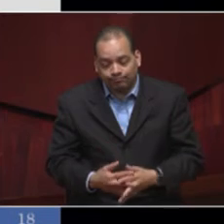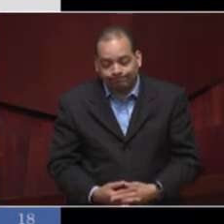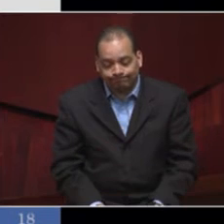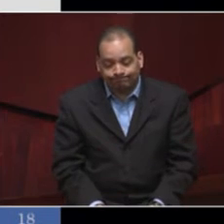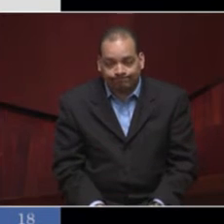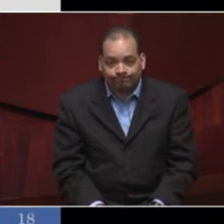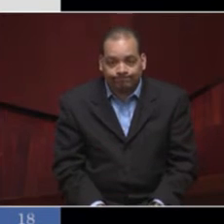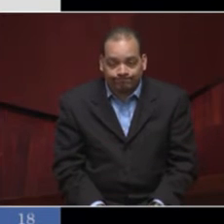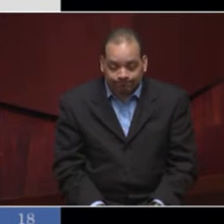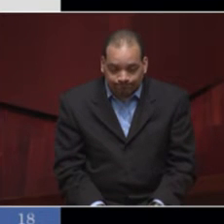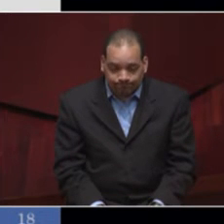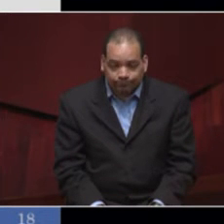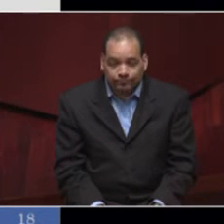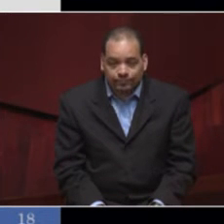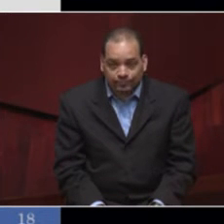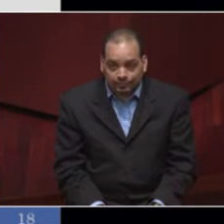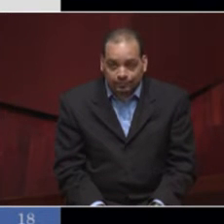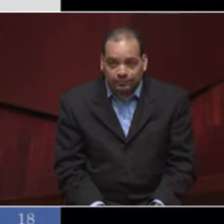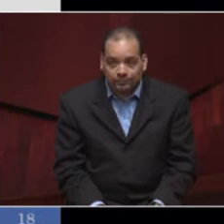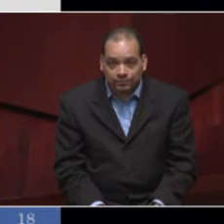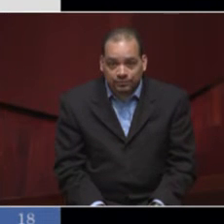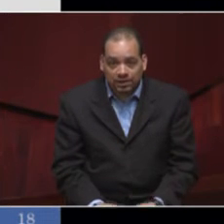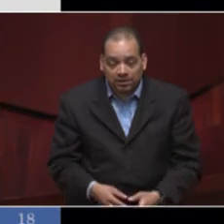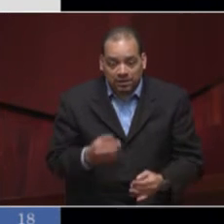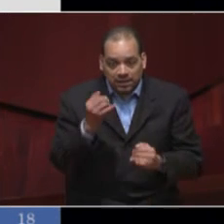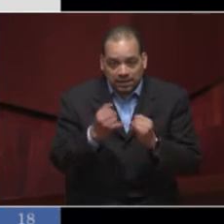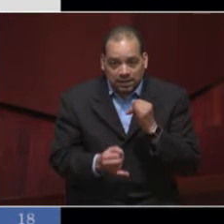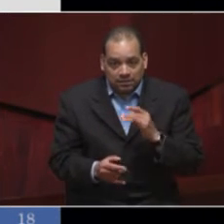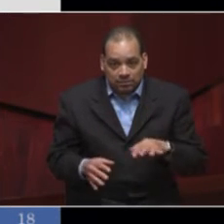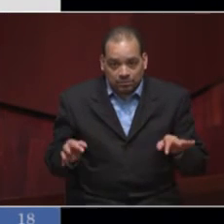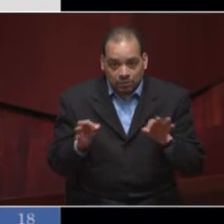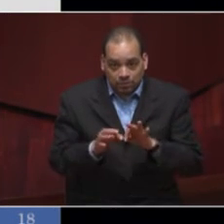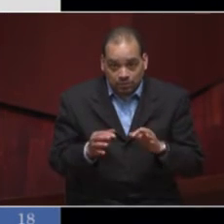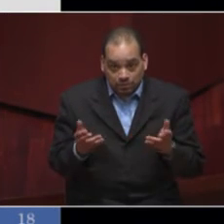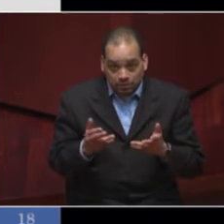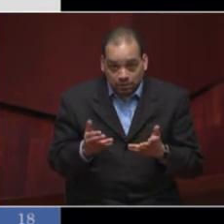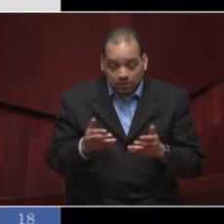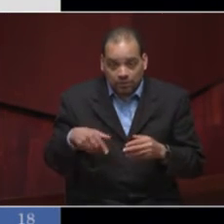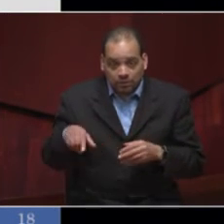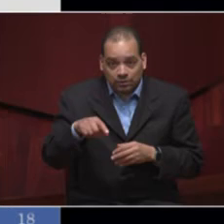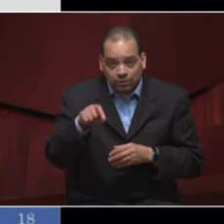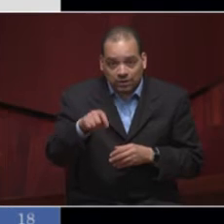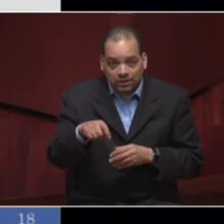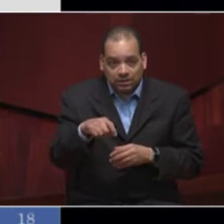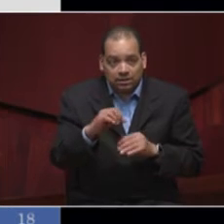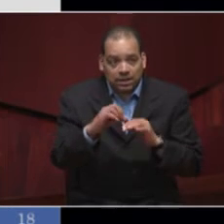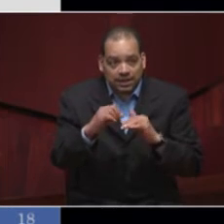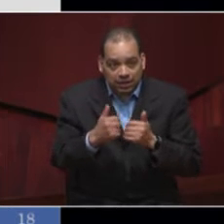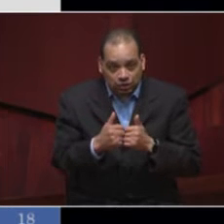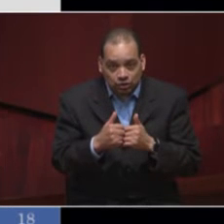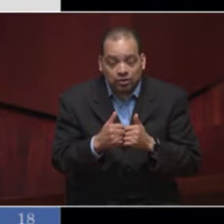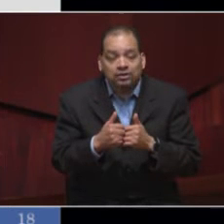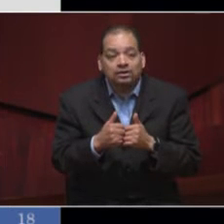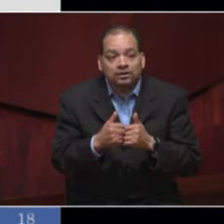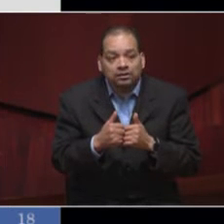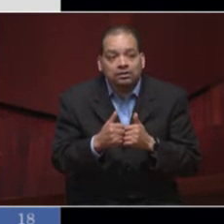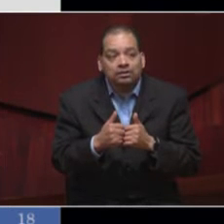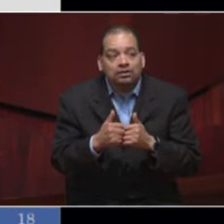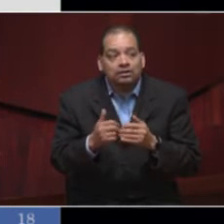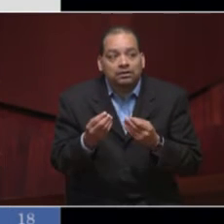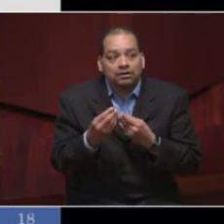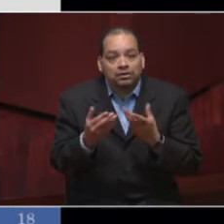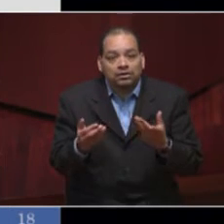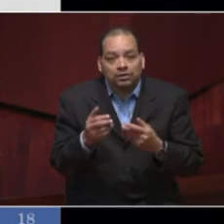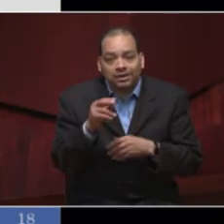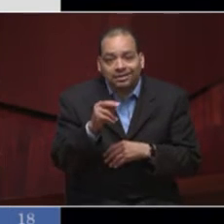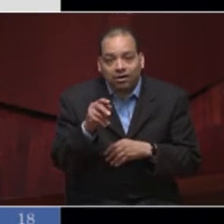The last thing that is important is that we need to have the agency let NARA know